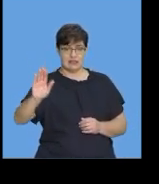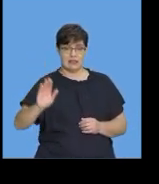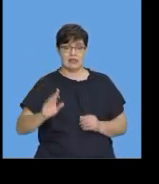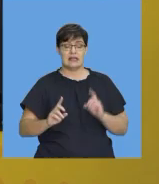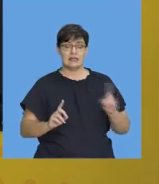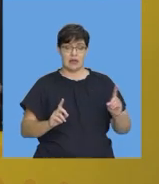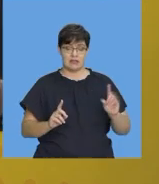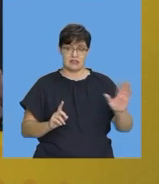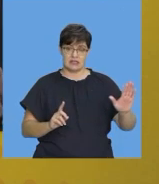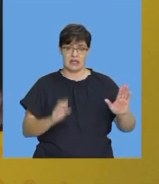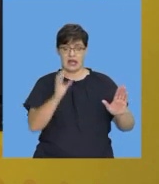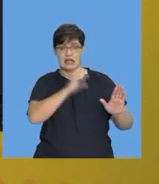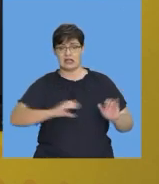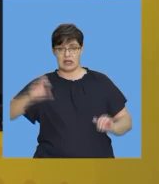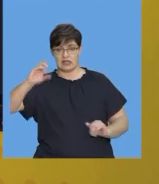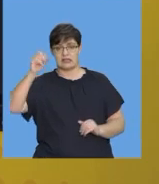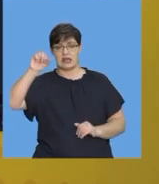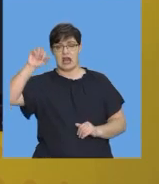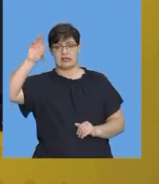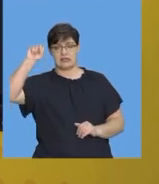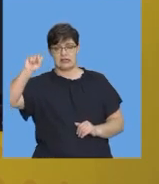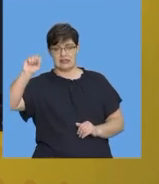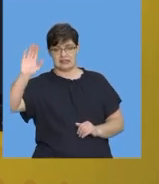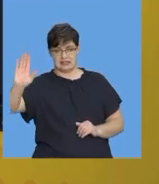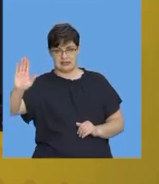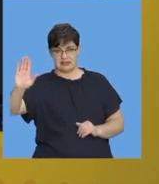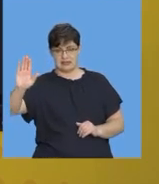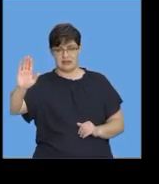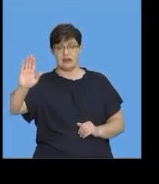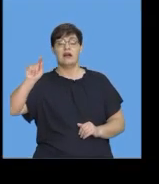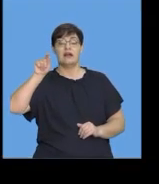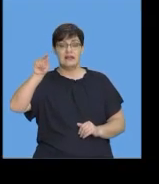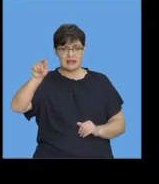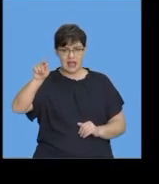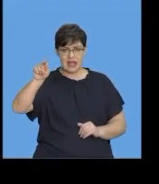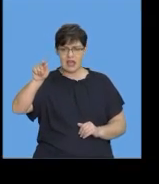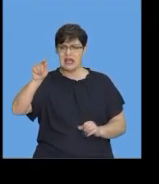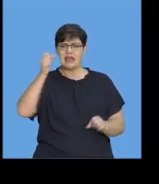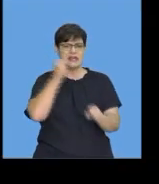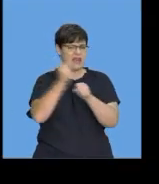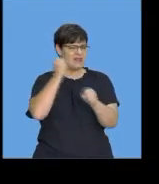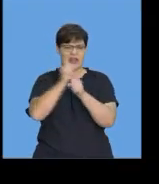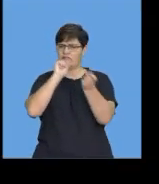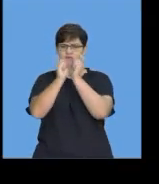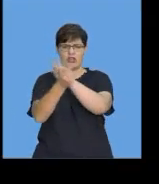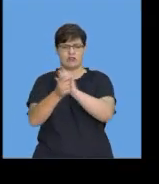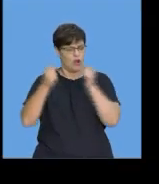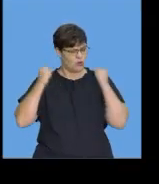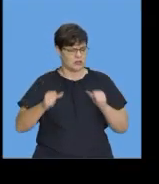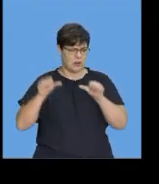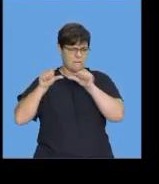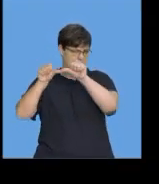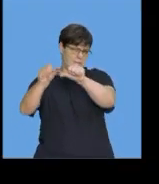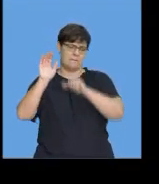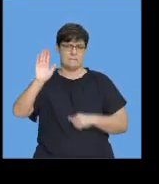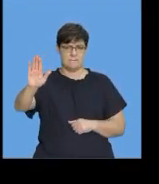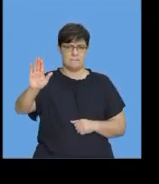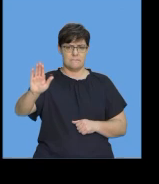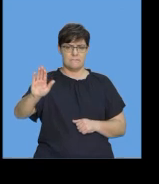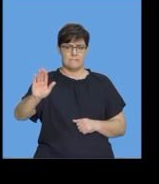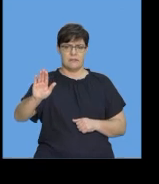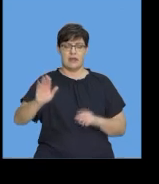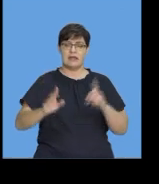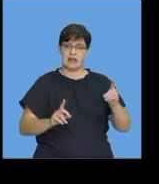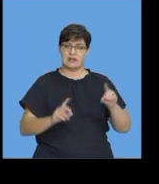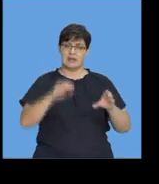income tax, credit SARS income tax. That entry will never ever change. It's a constant. Debit income